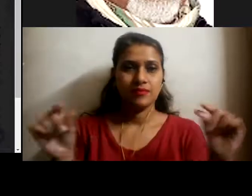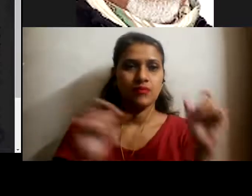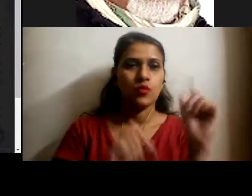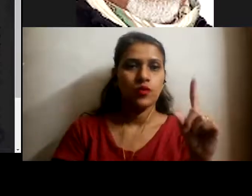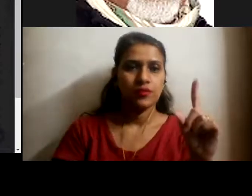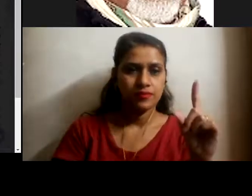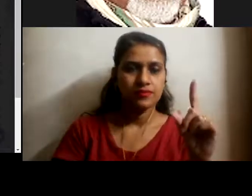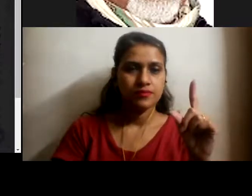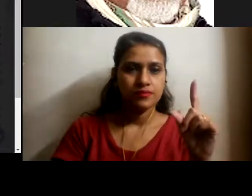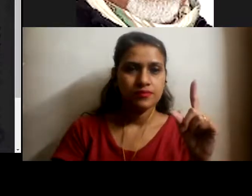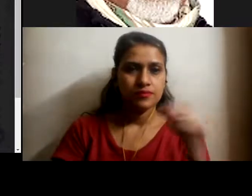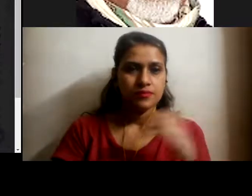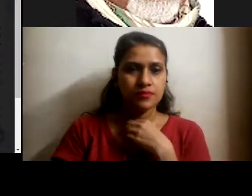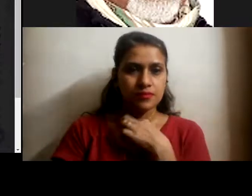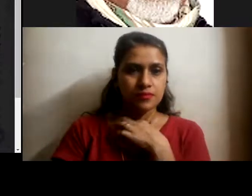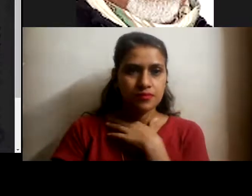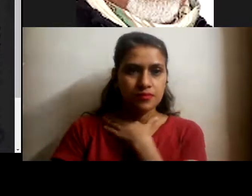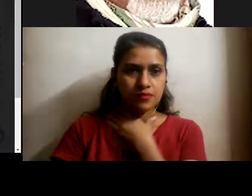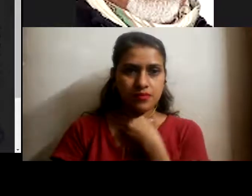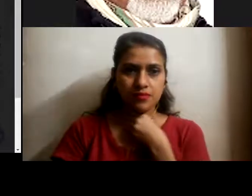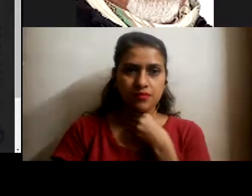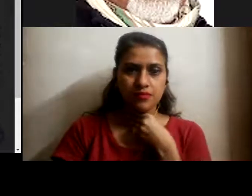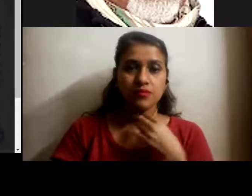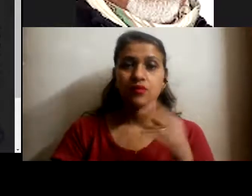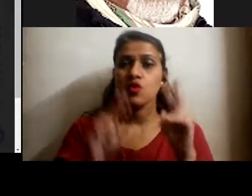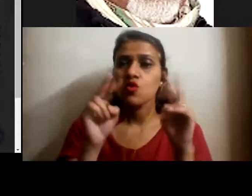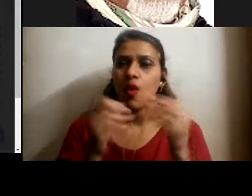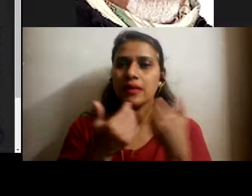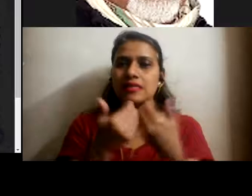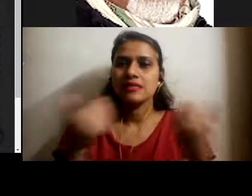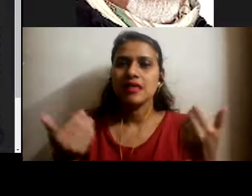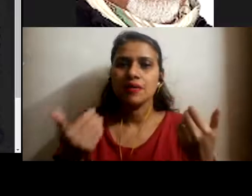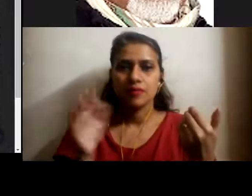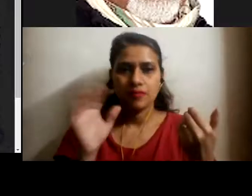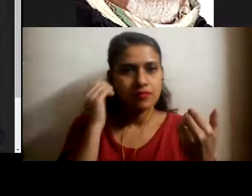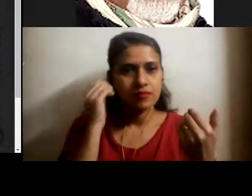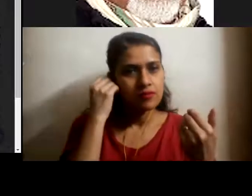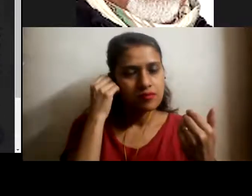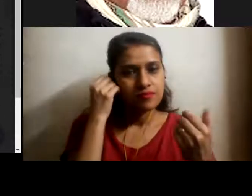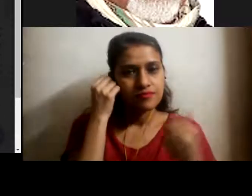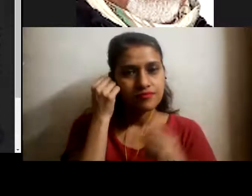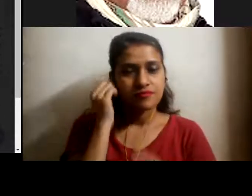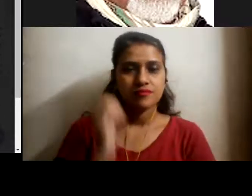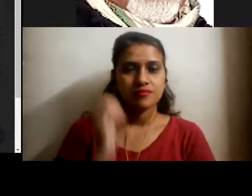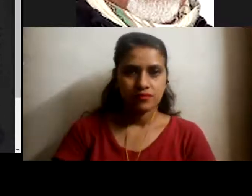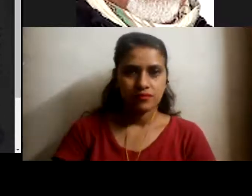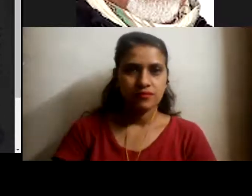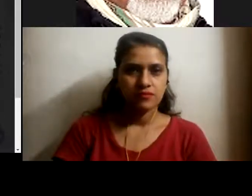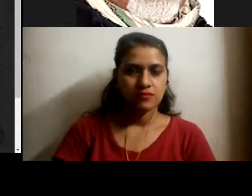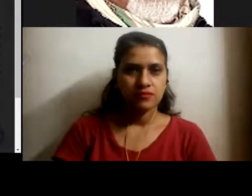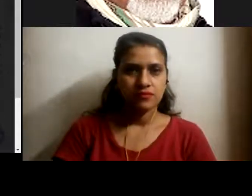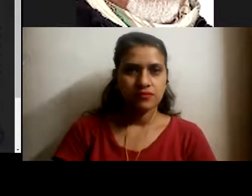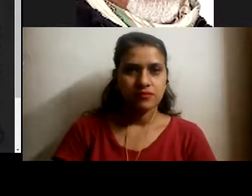cumulatively available separately. Here you will find these here itself in the first topic, but here they